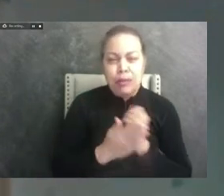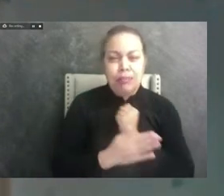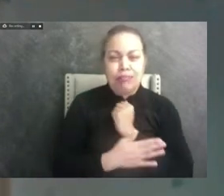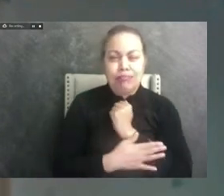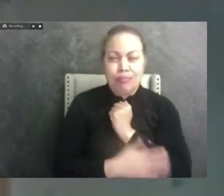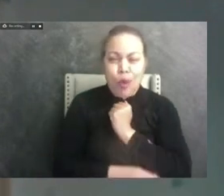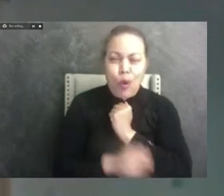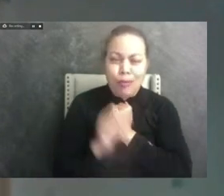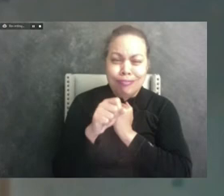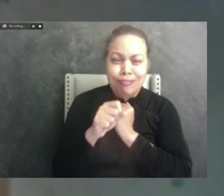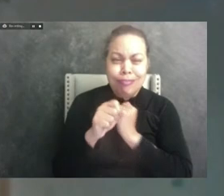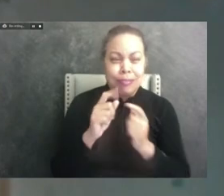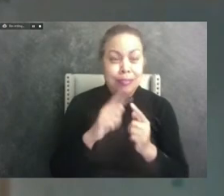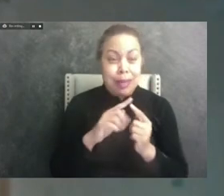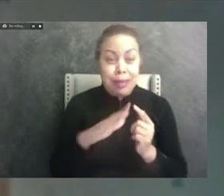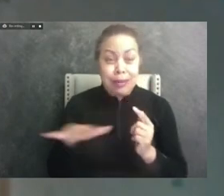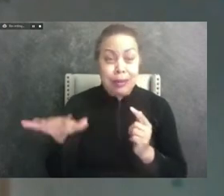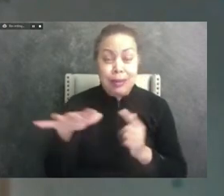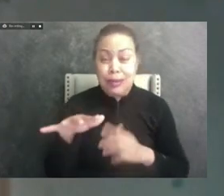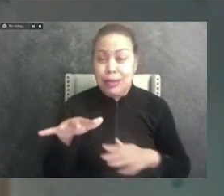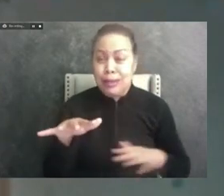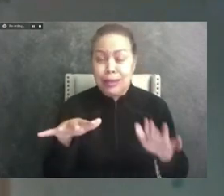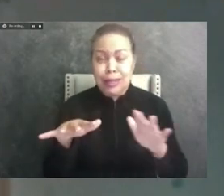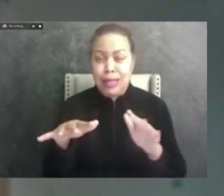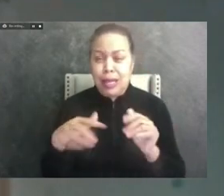adore the golden calf.